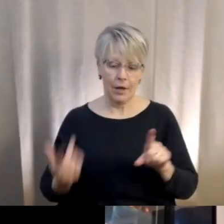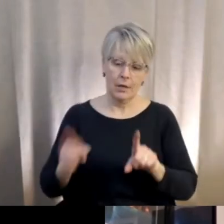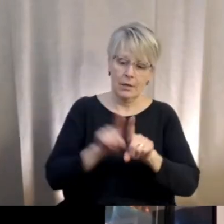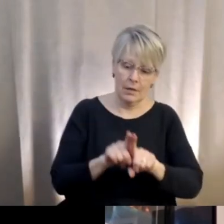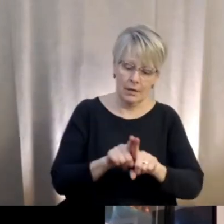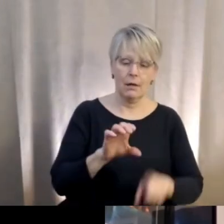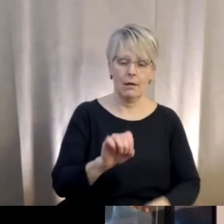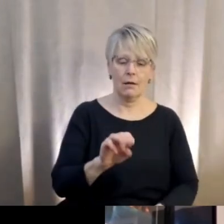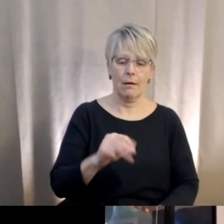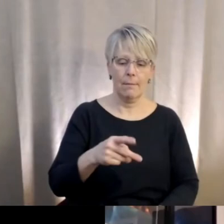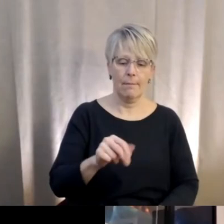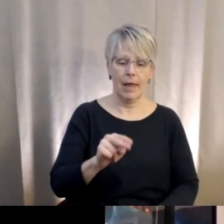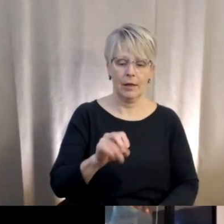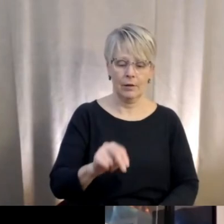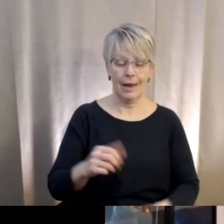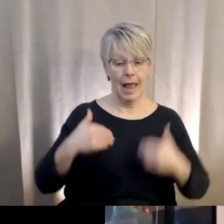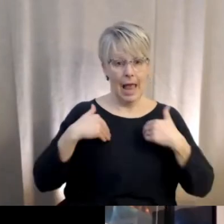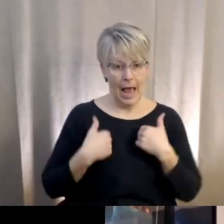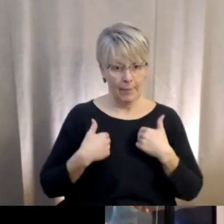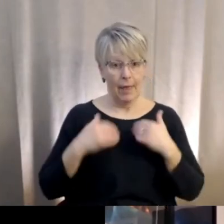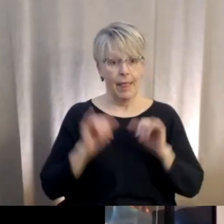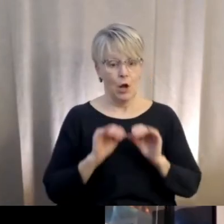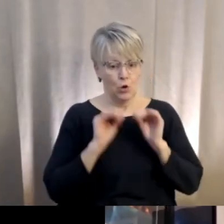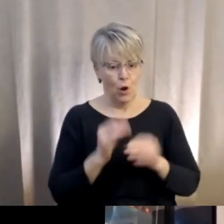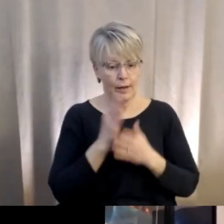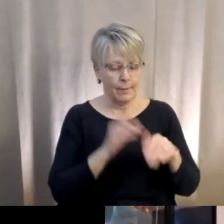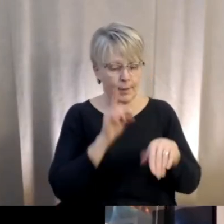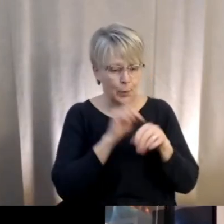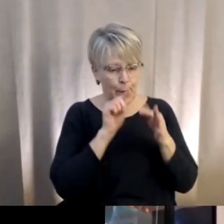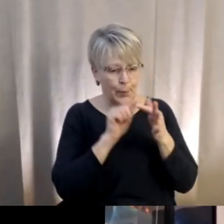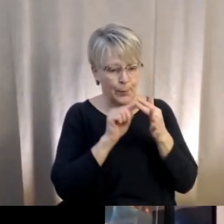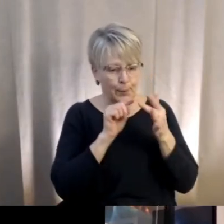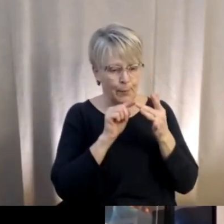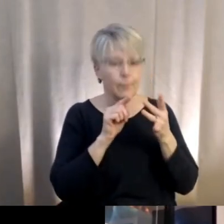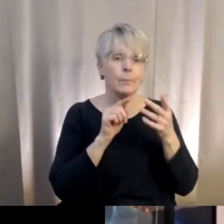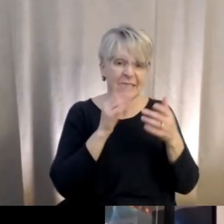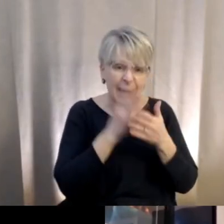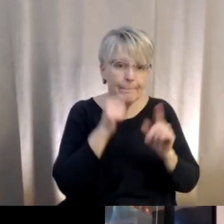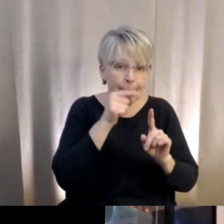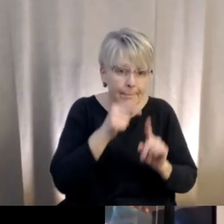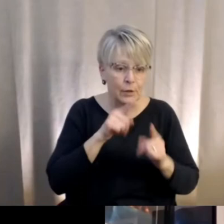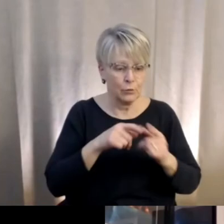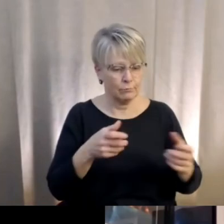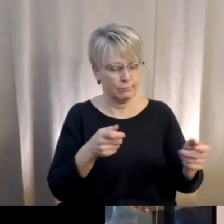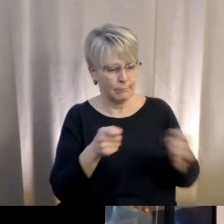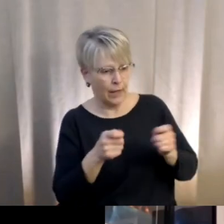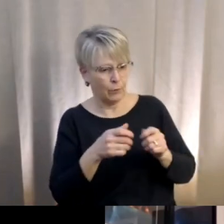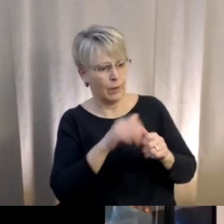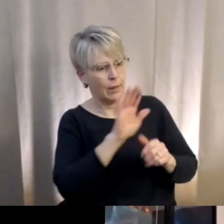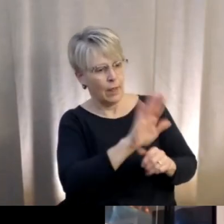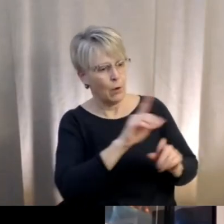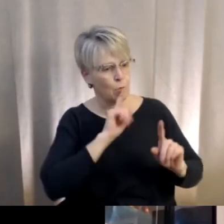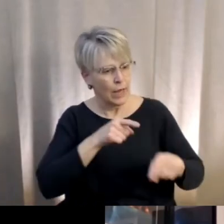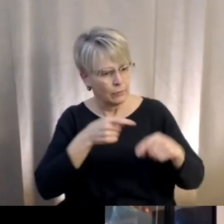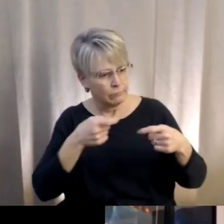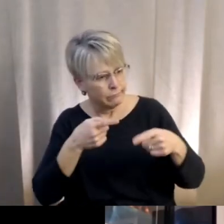animal that has been taught some service specific tasks to mitigate people's, you know, reactions or discomfort